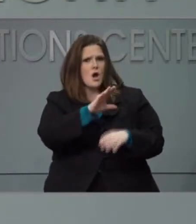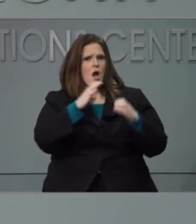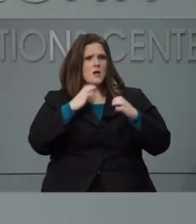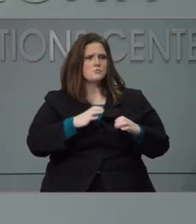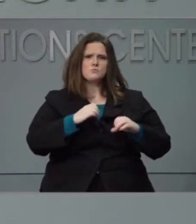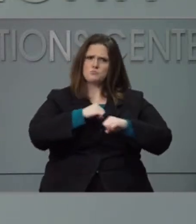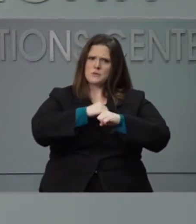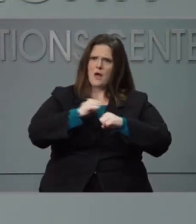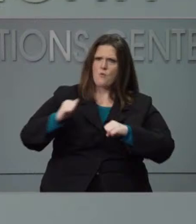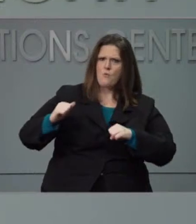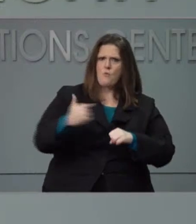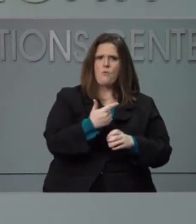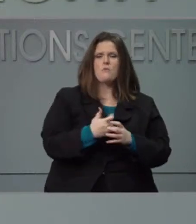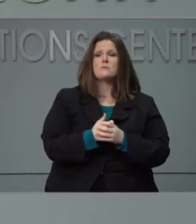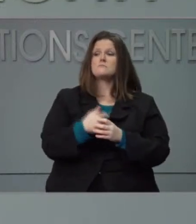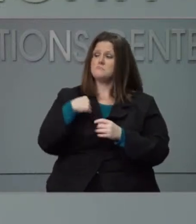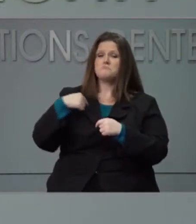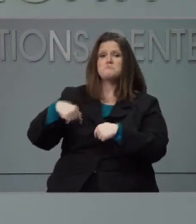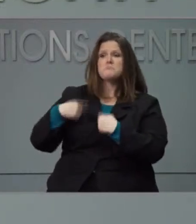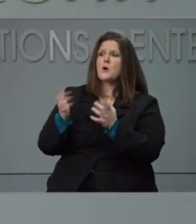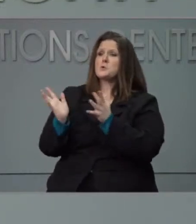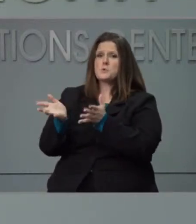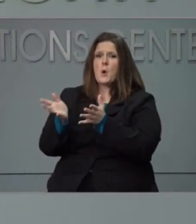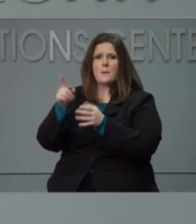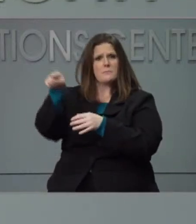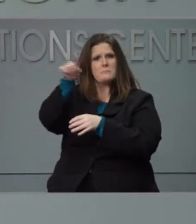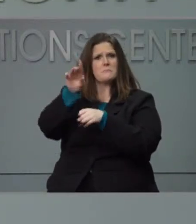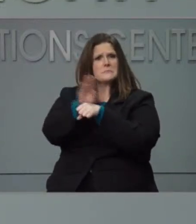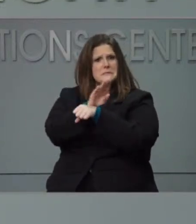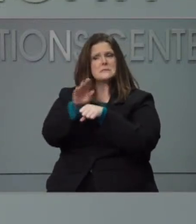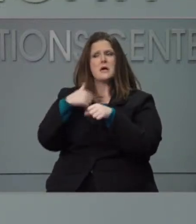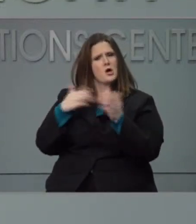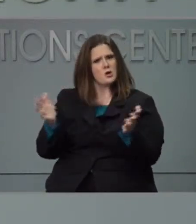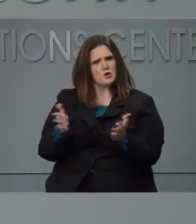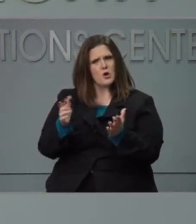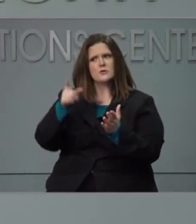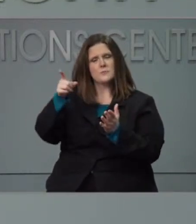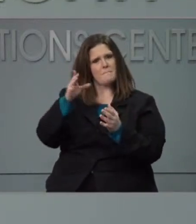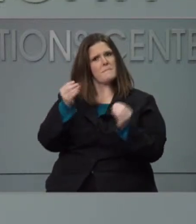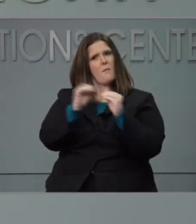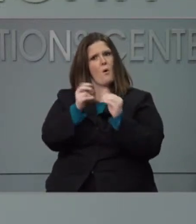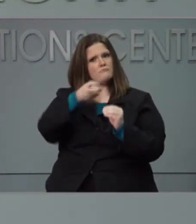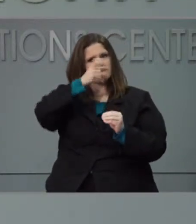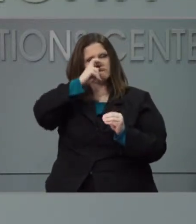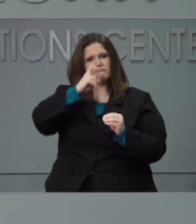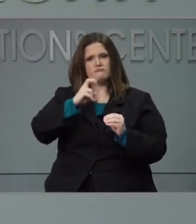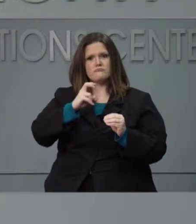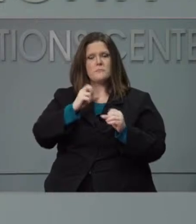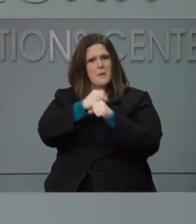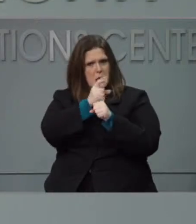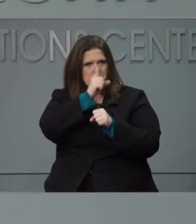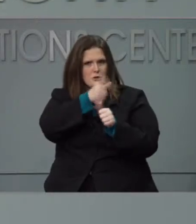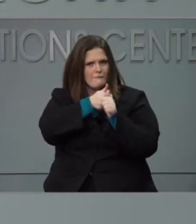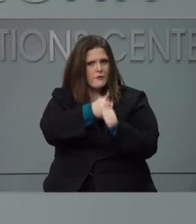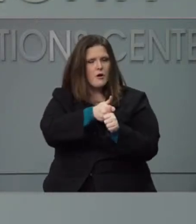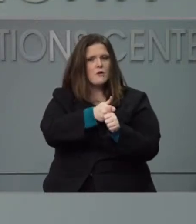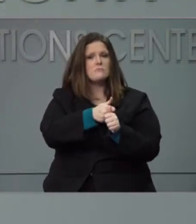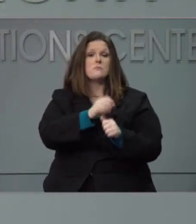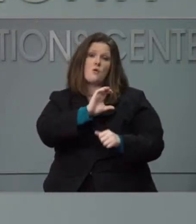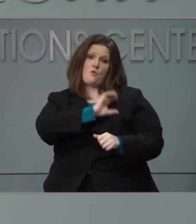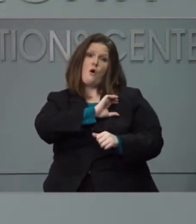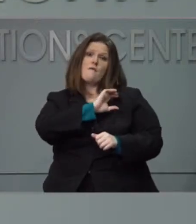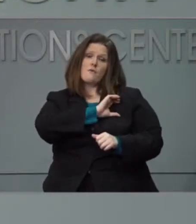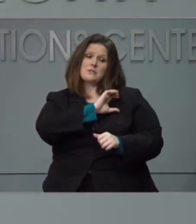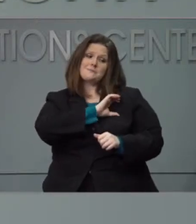my conversations with businesses, I've encouraged them to do this, to be forceful. A number of law enforcement have